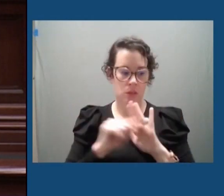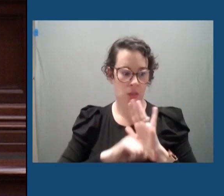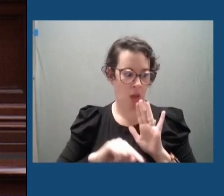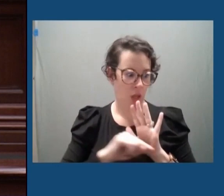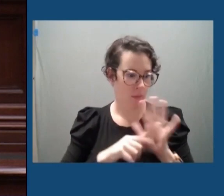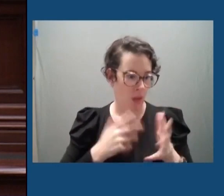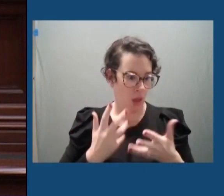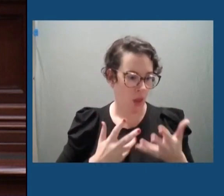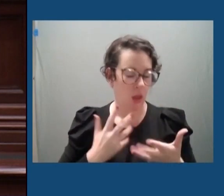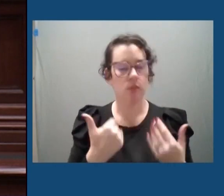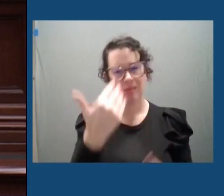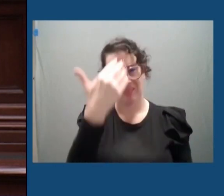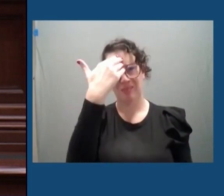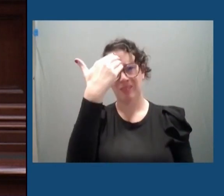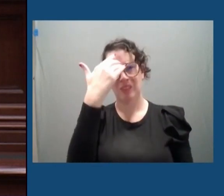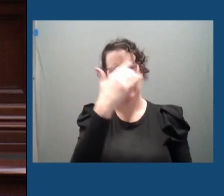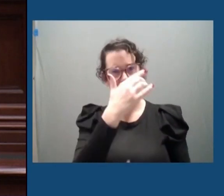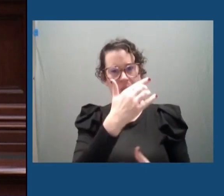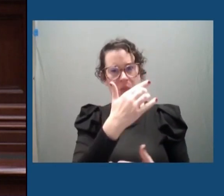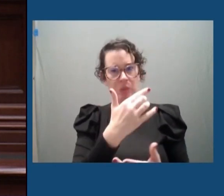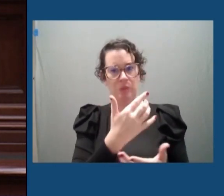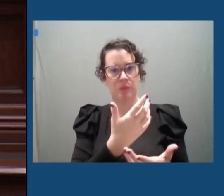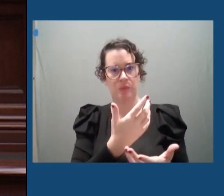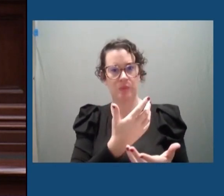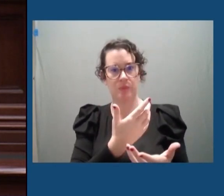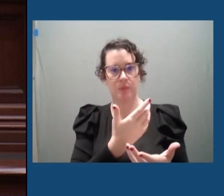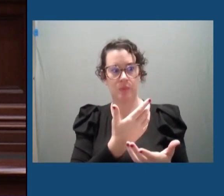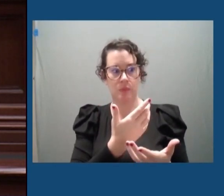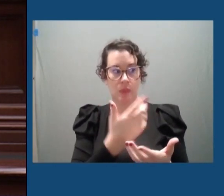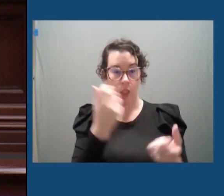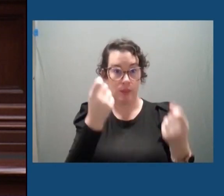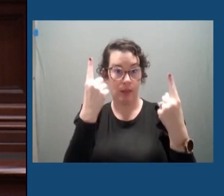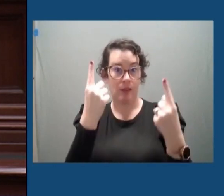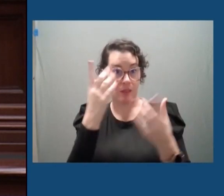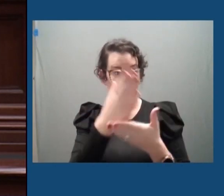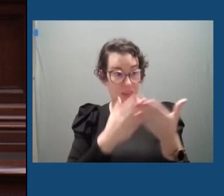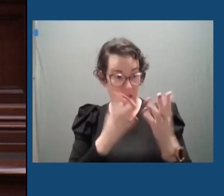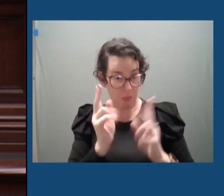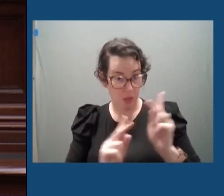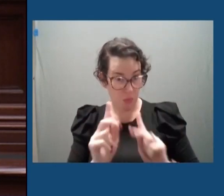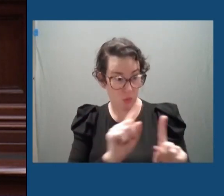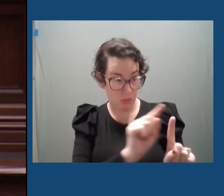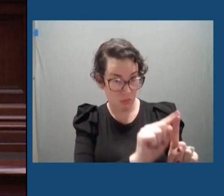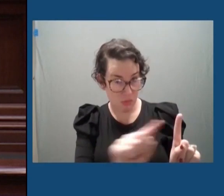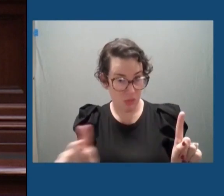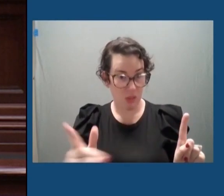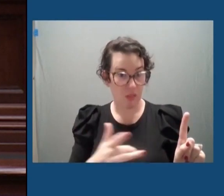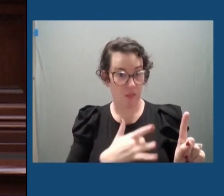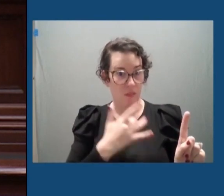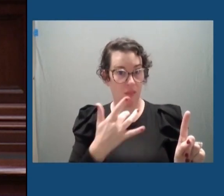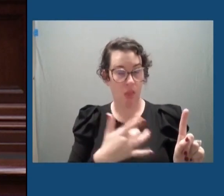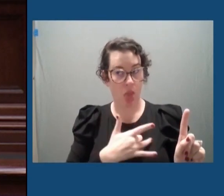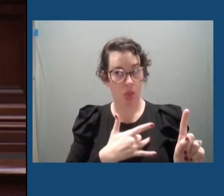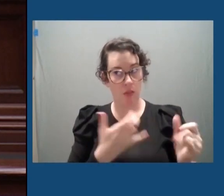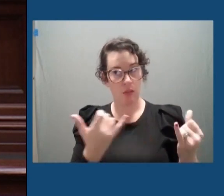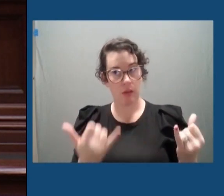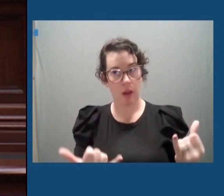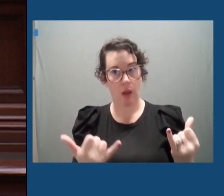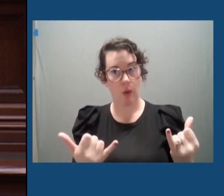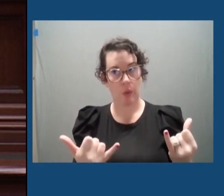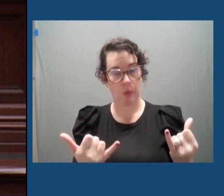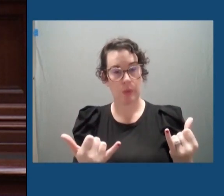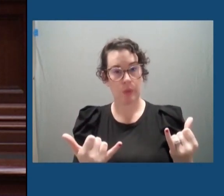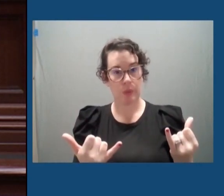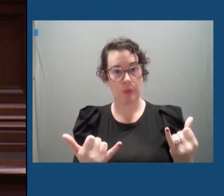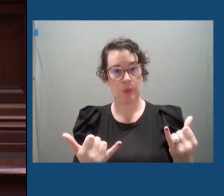in those moments, I can actually understand why some people feel the sun is setting on